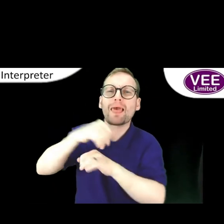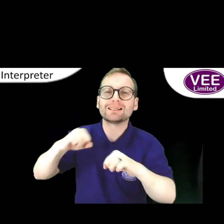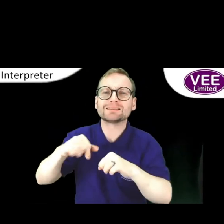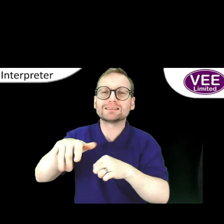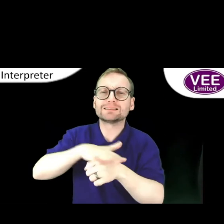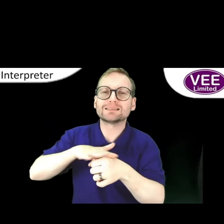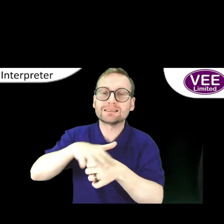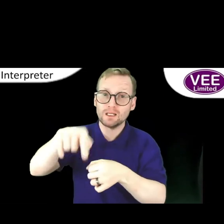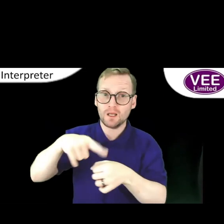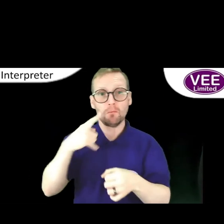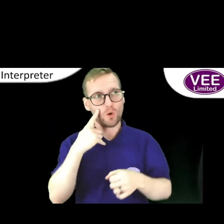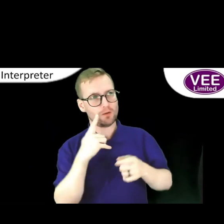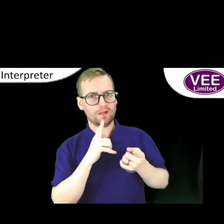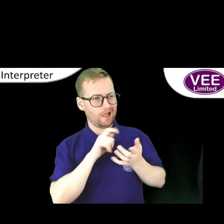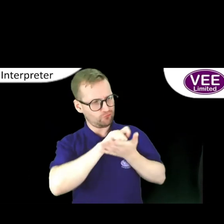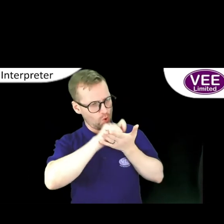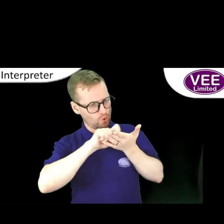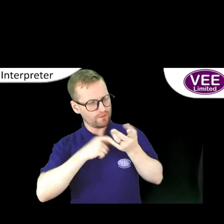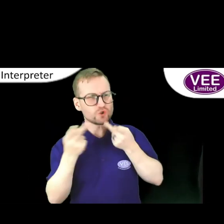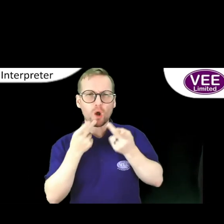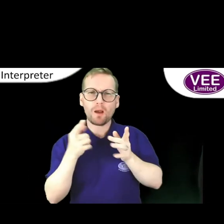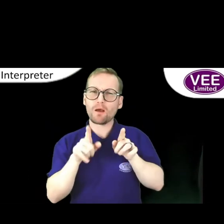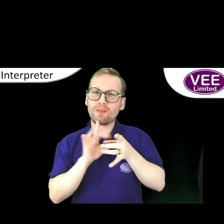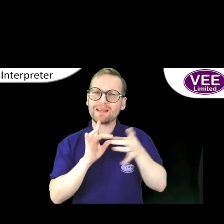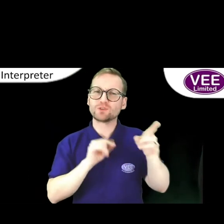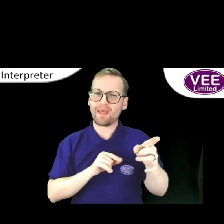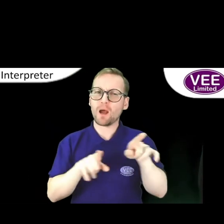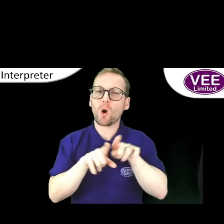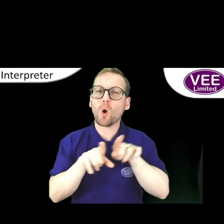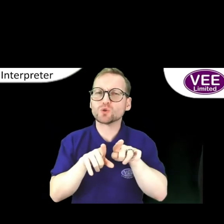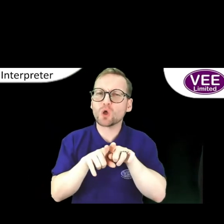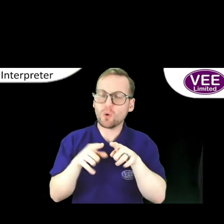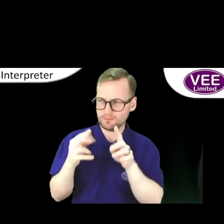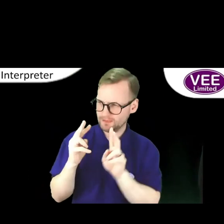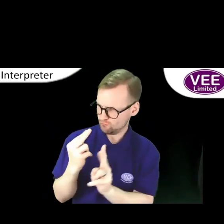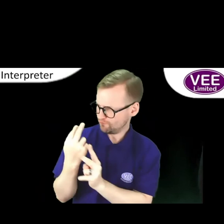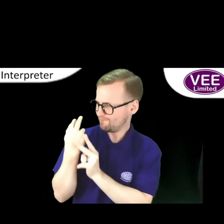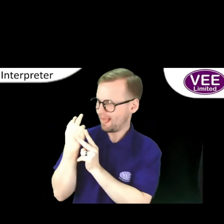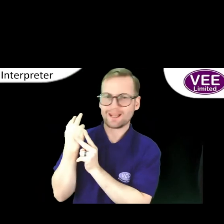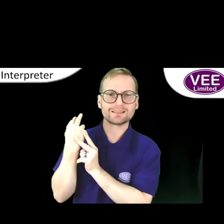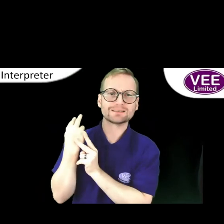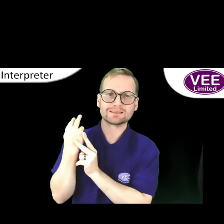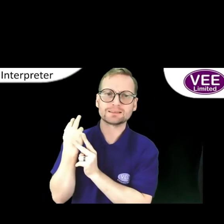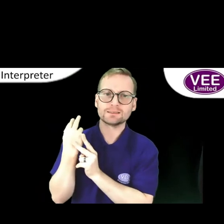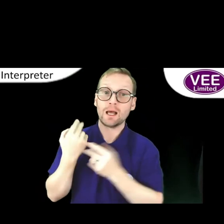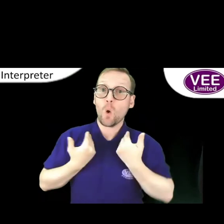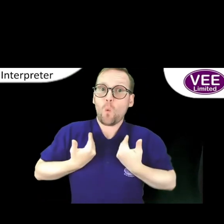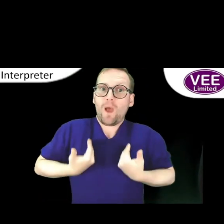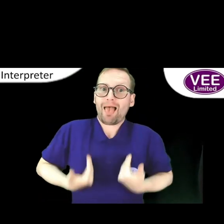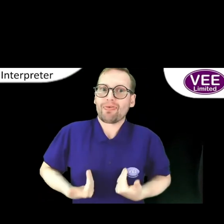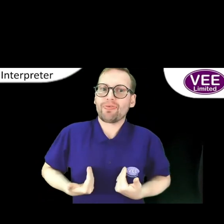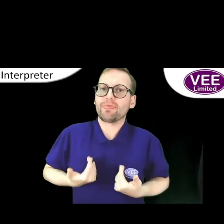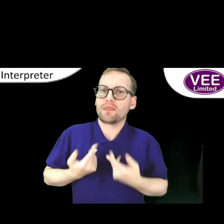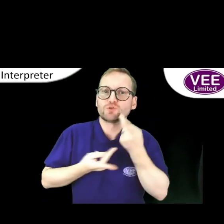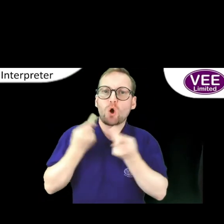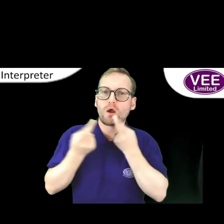to seeing these events, but also on reflecting about the wealth of songs that we have within